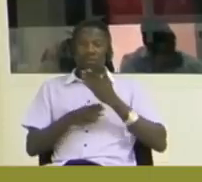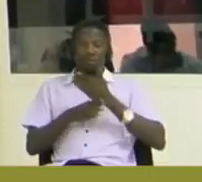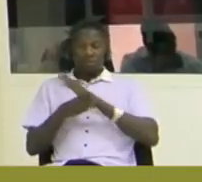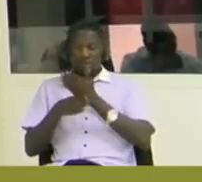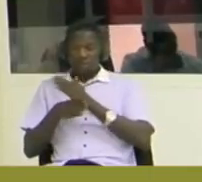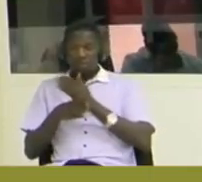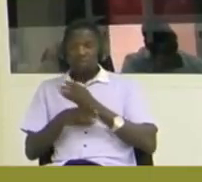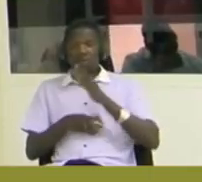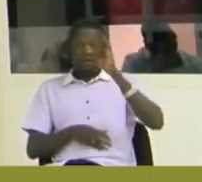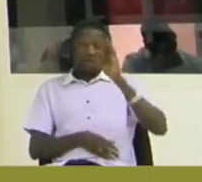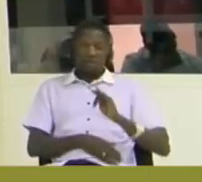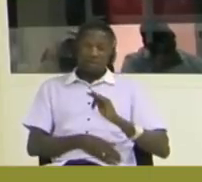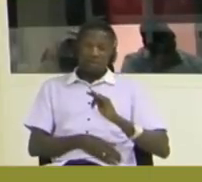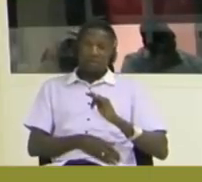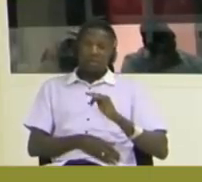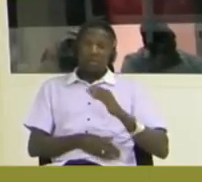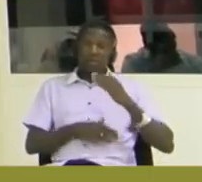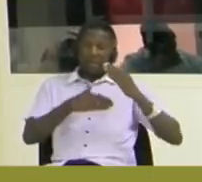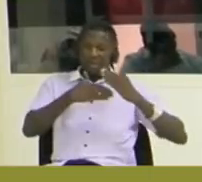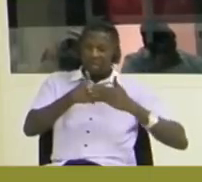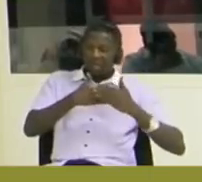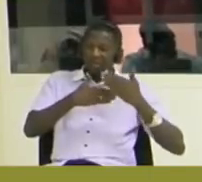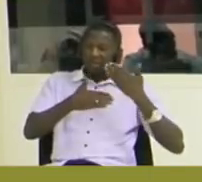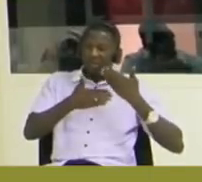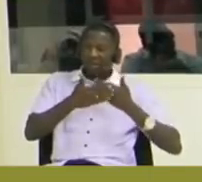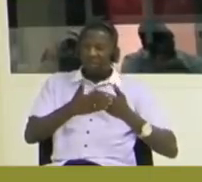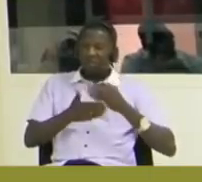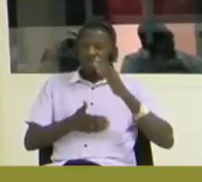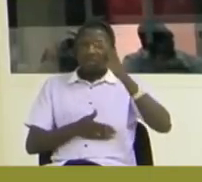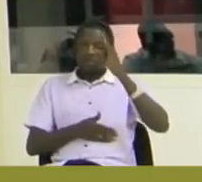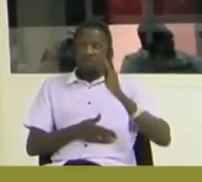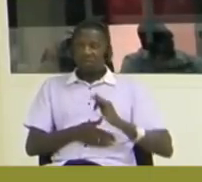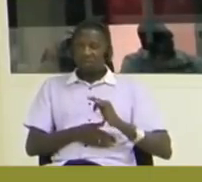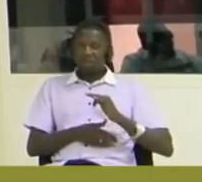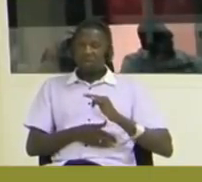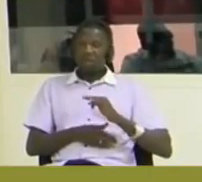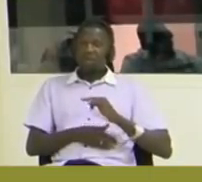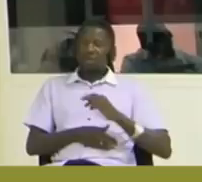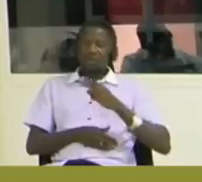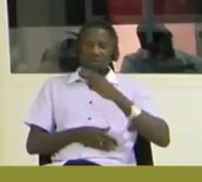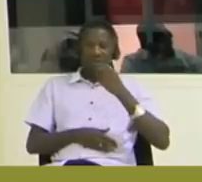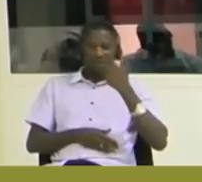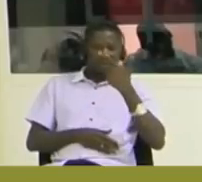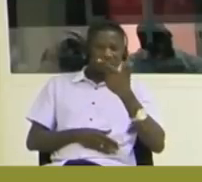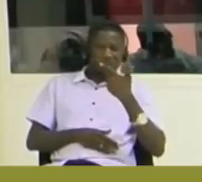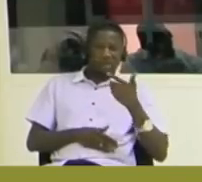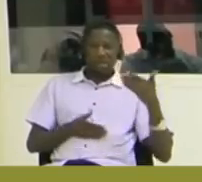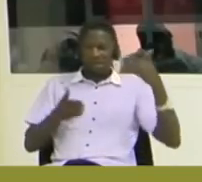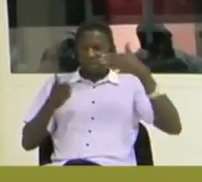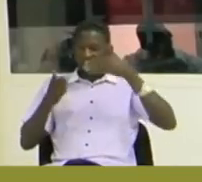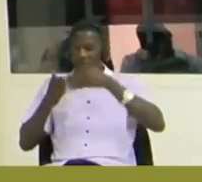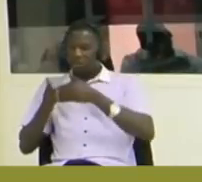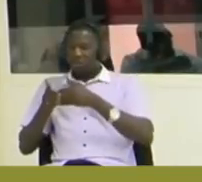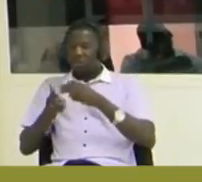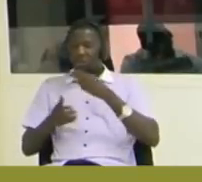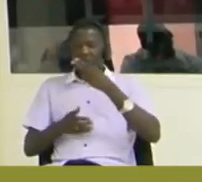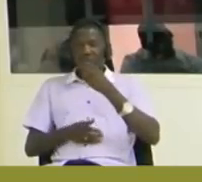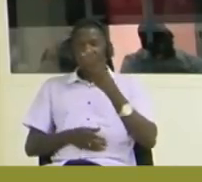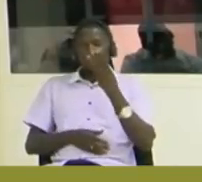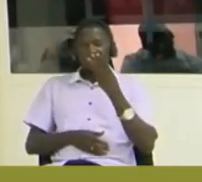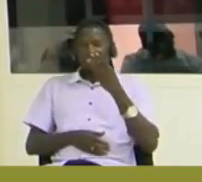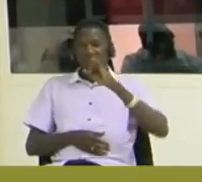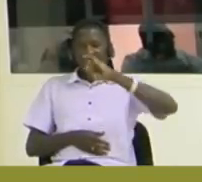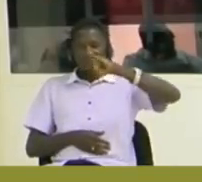between February, end of February, 27 February, and 23rd June, how many times do you think it